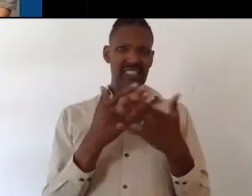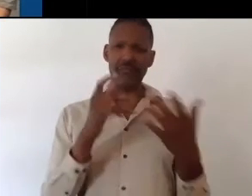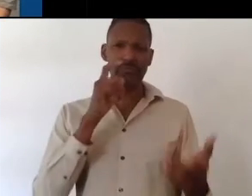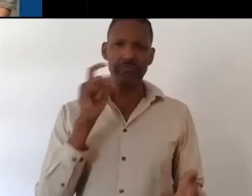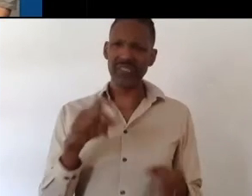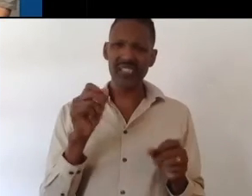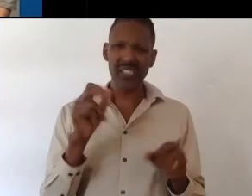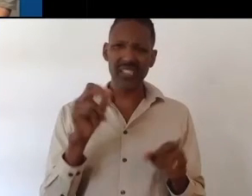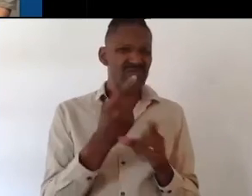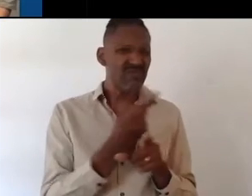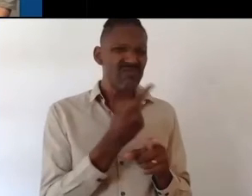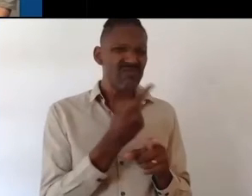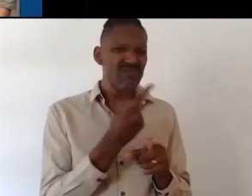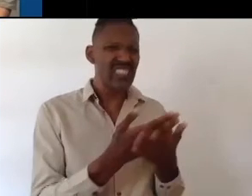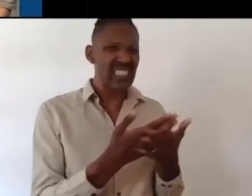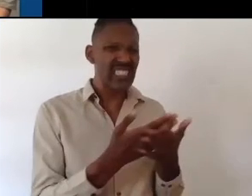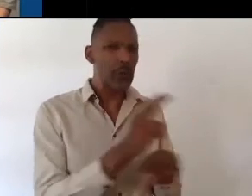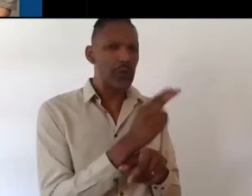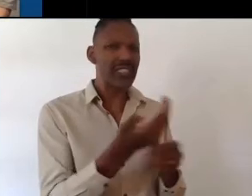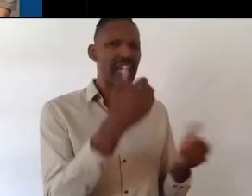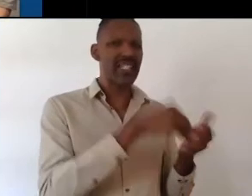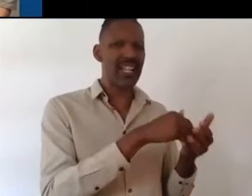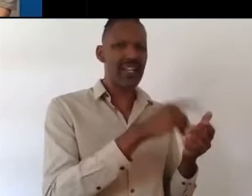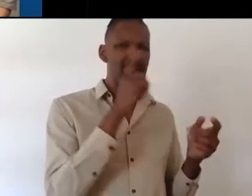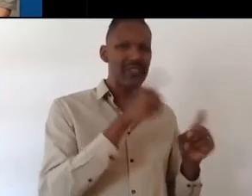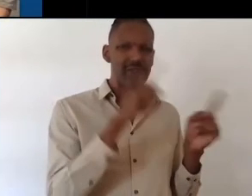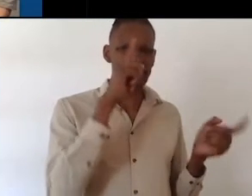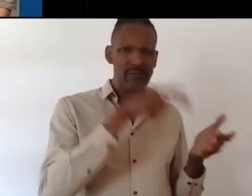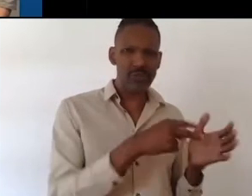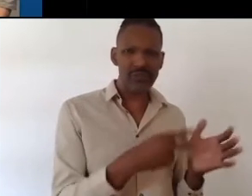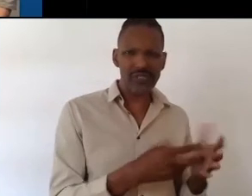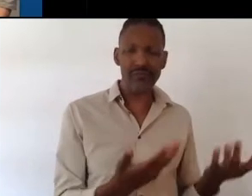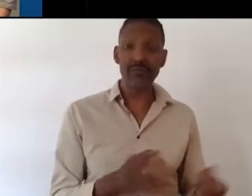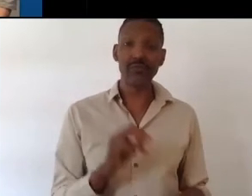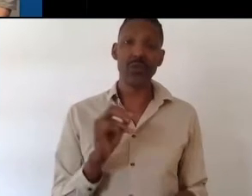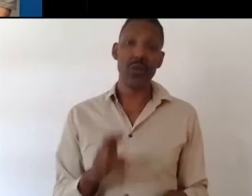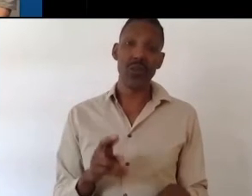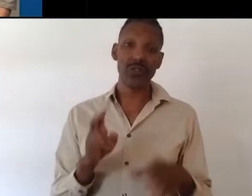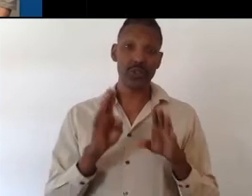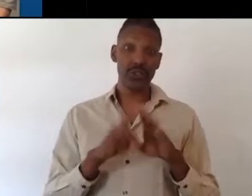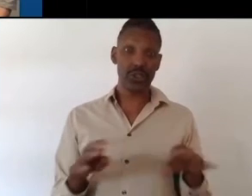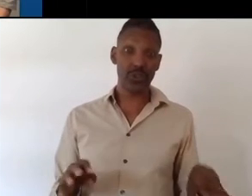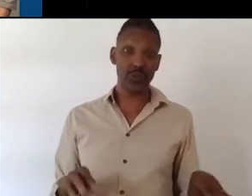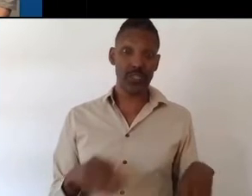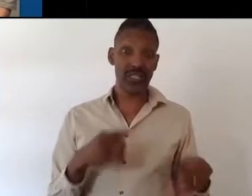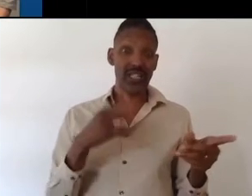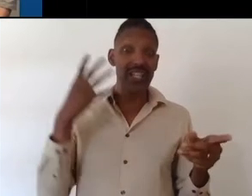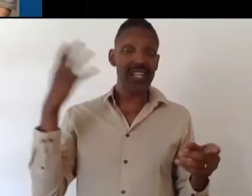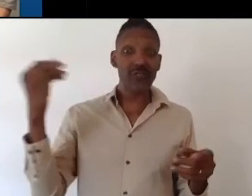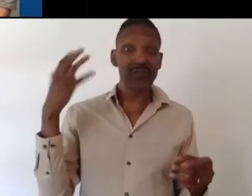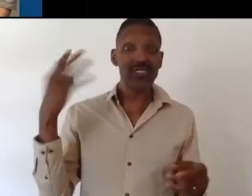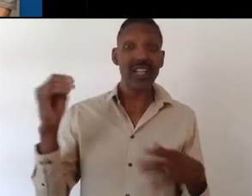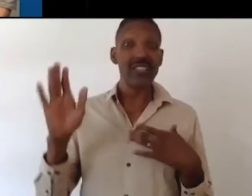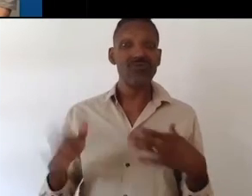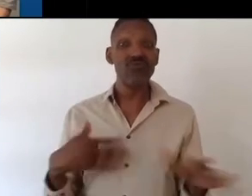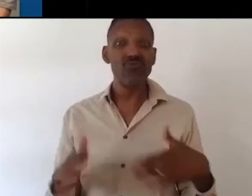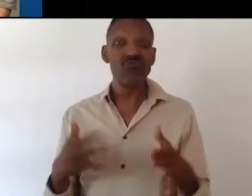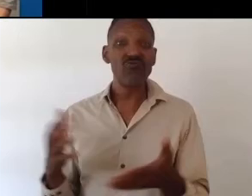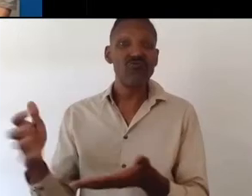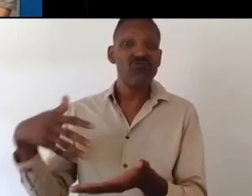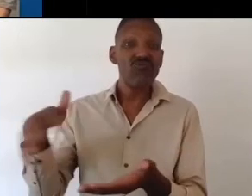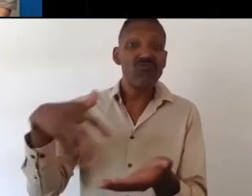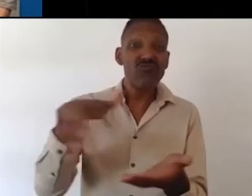gather leaves or sticks or anything that they could use in their investigations. You saw the child who was trying to see if a pine